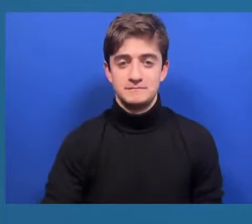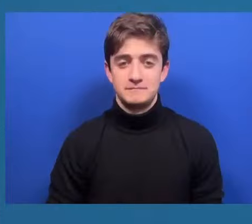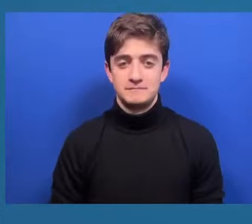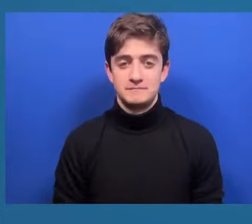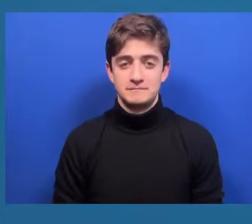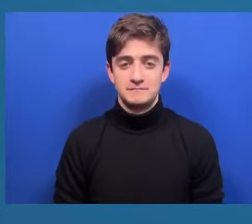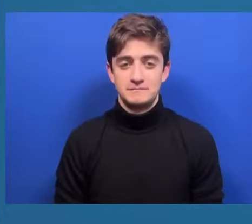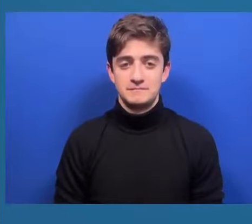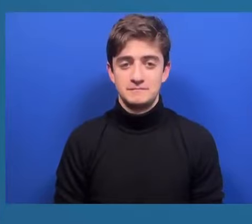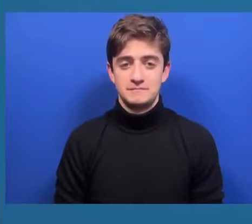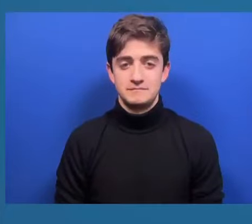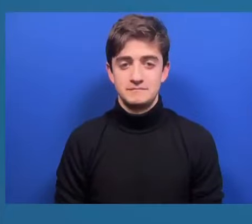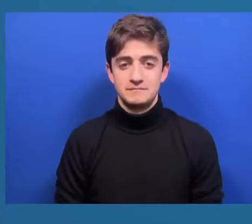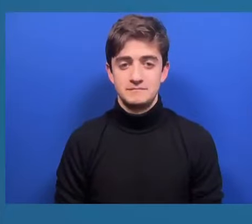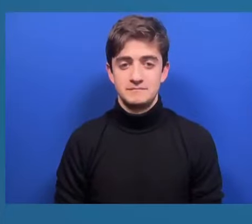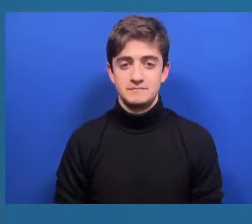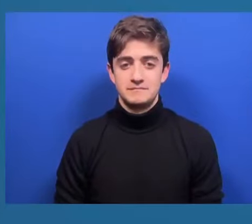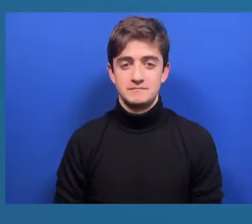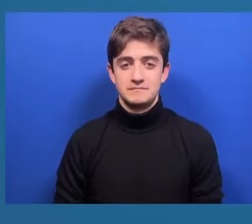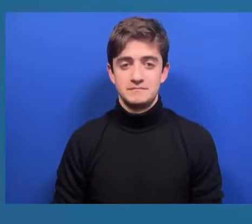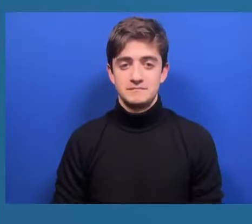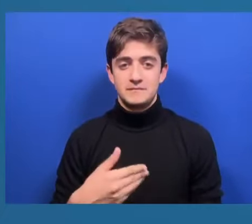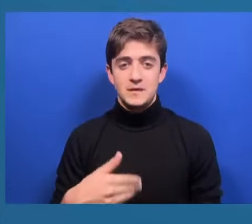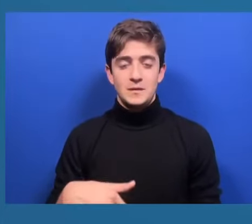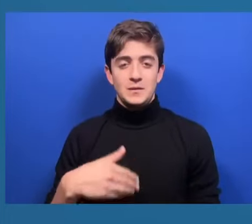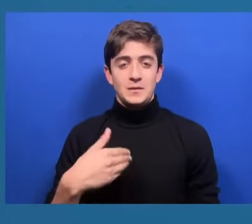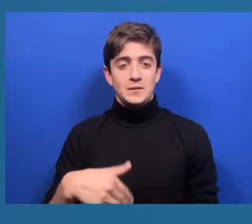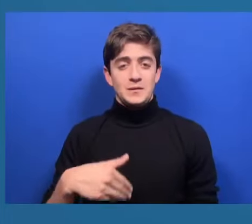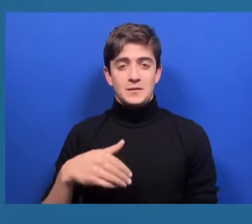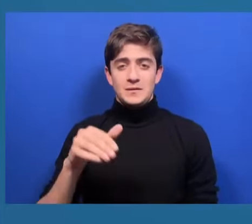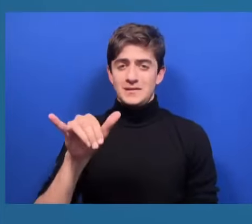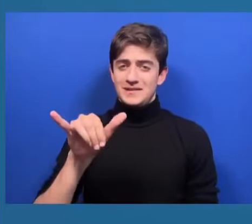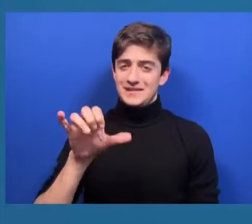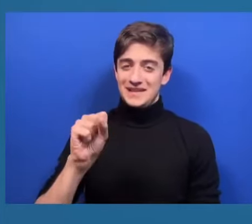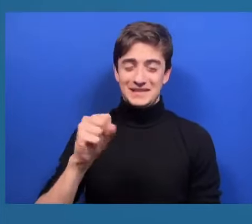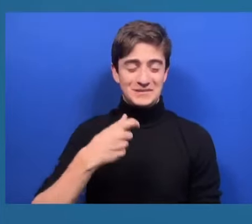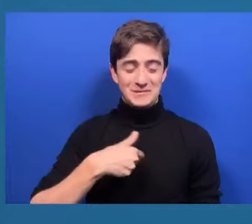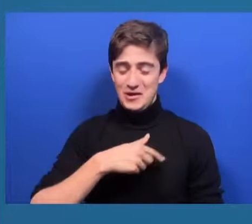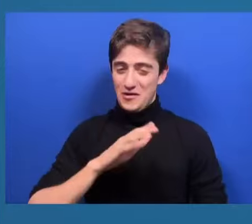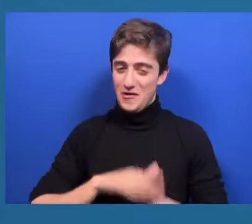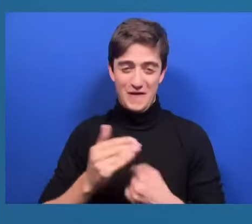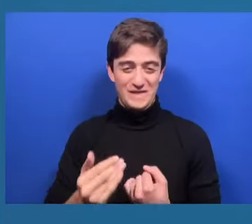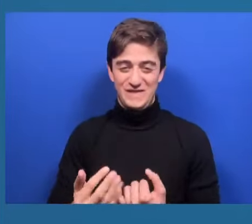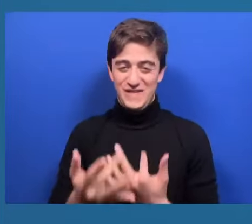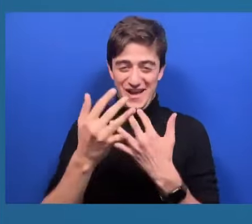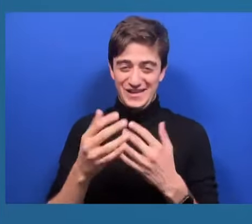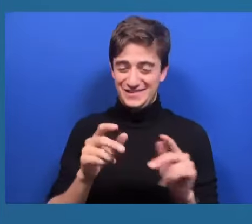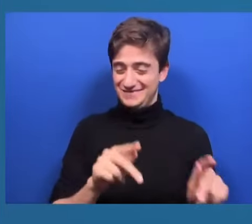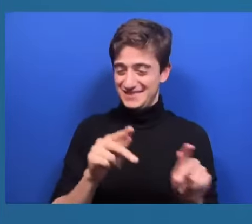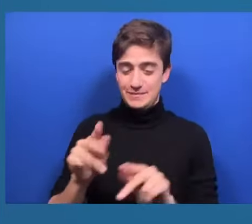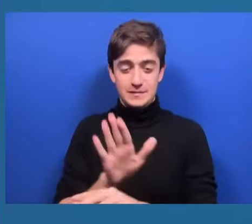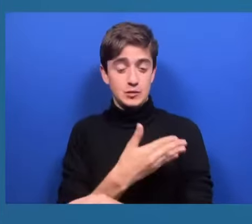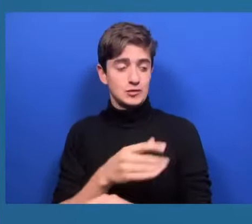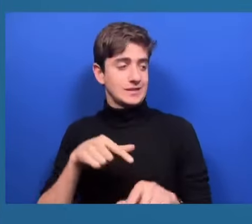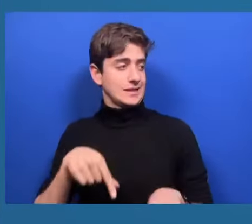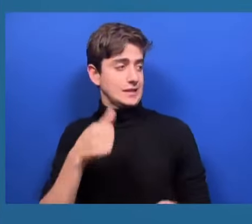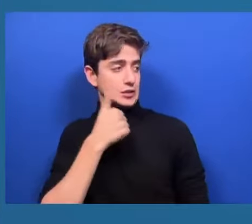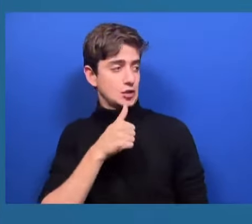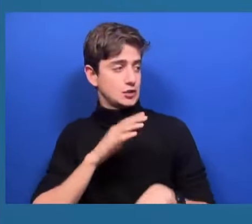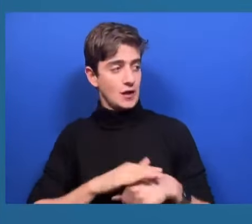She's walking on fire. Yes, we are on fire. We are fiery New